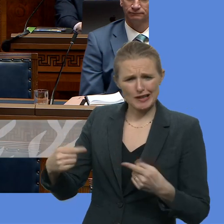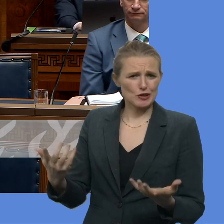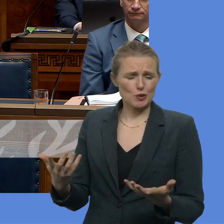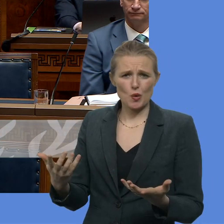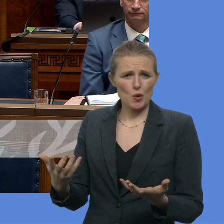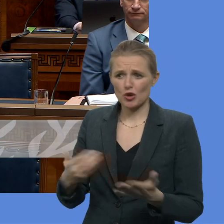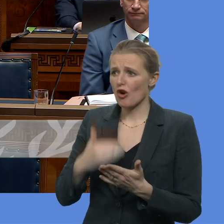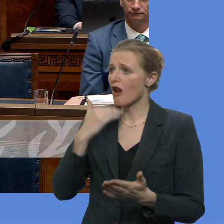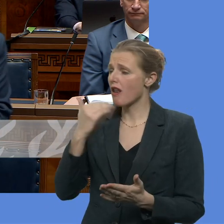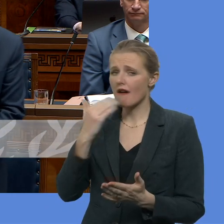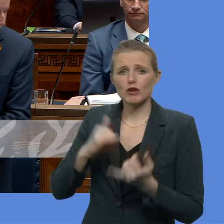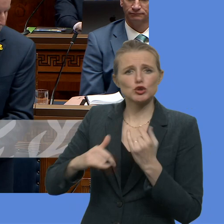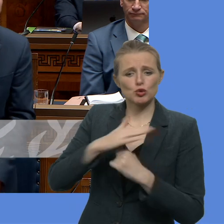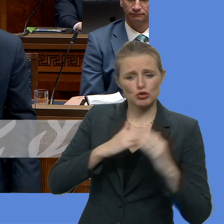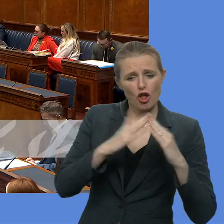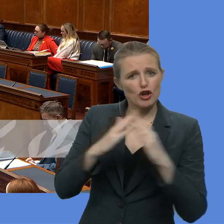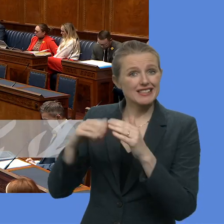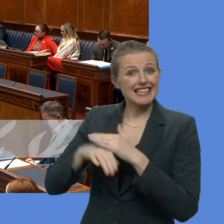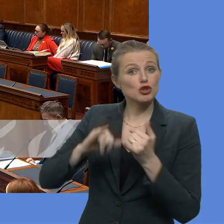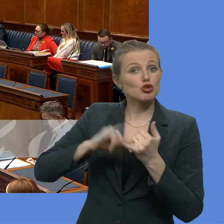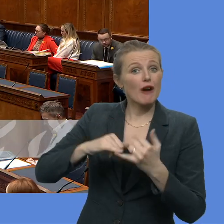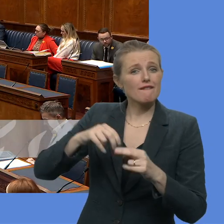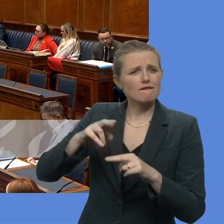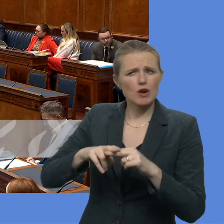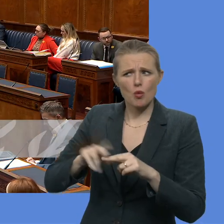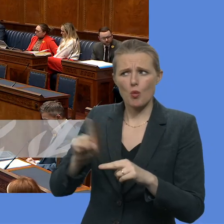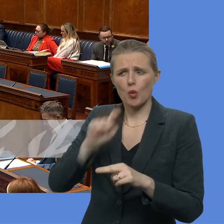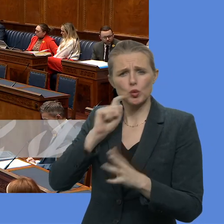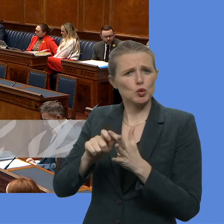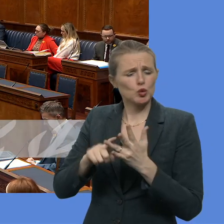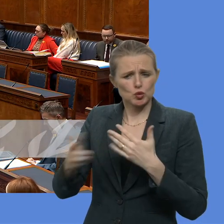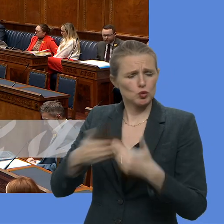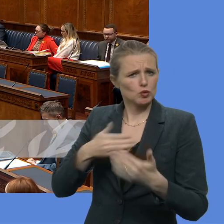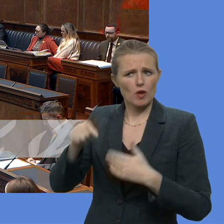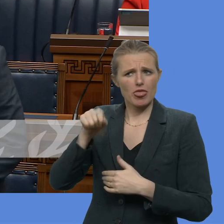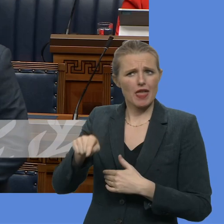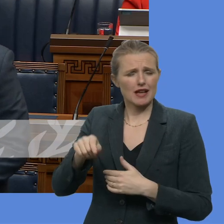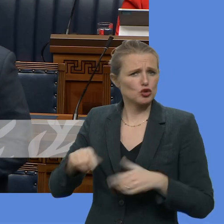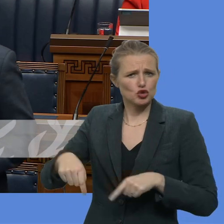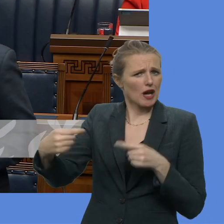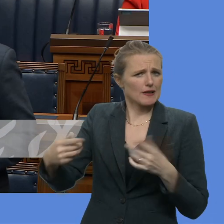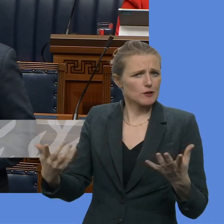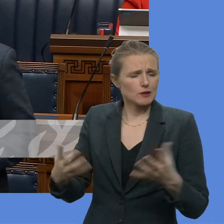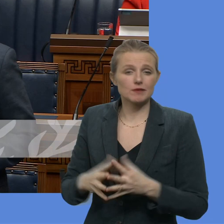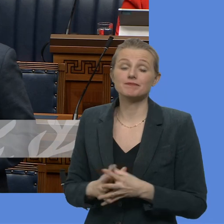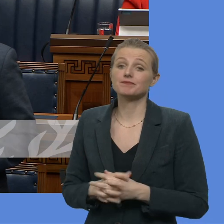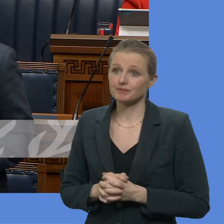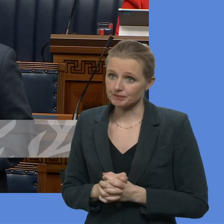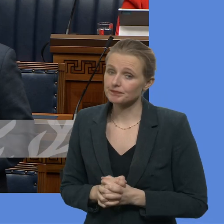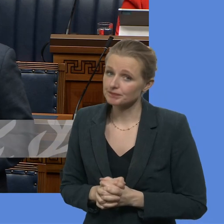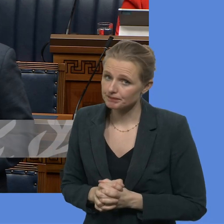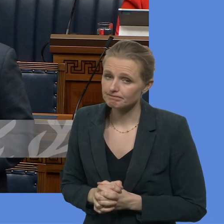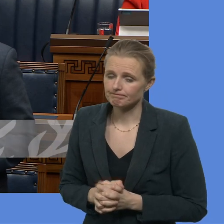of social housing in Strangford? Minister. Yeah, well, Mr. Speaker, there is a serious